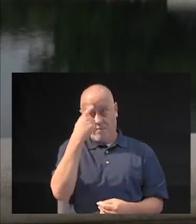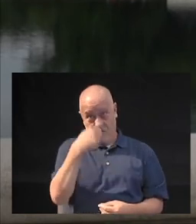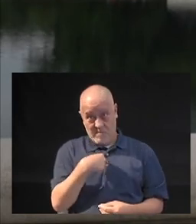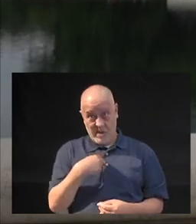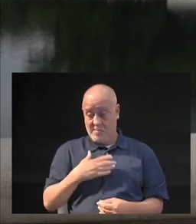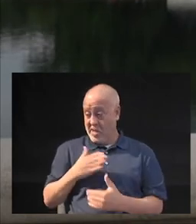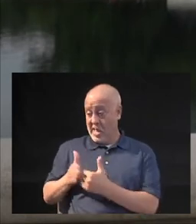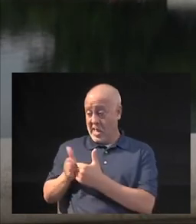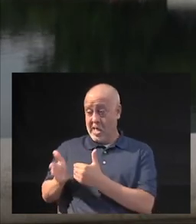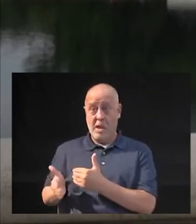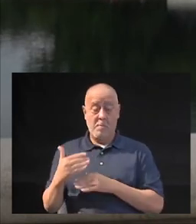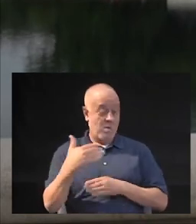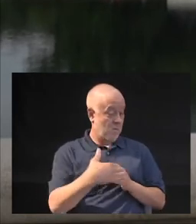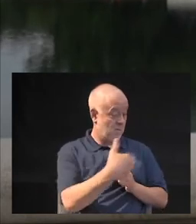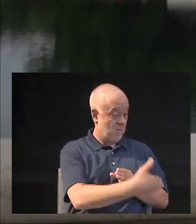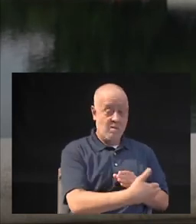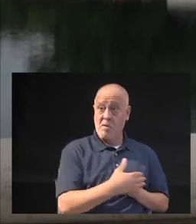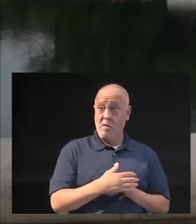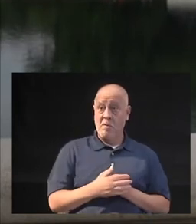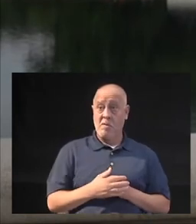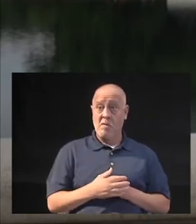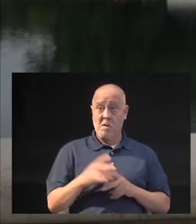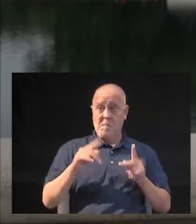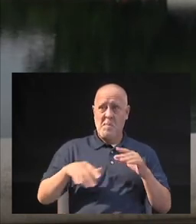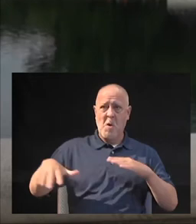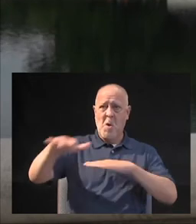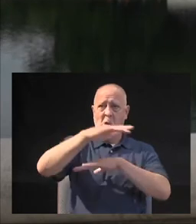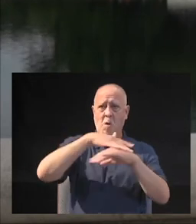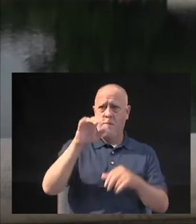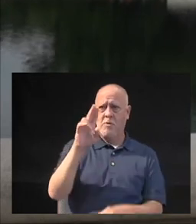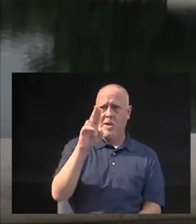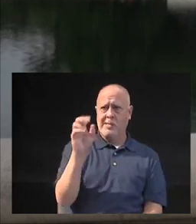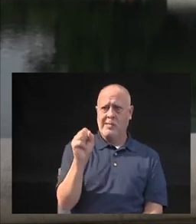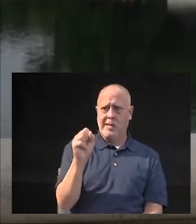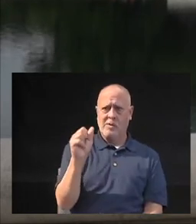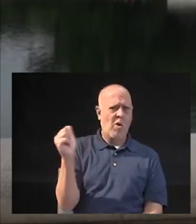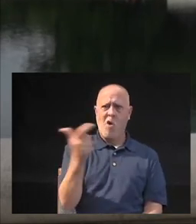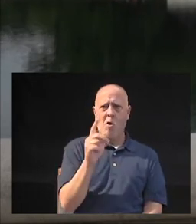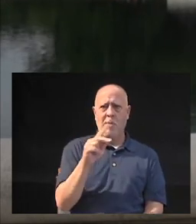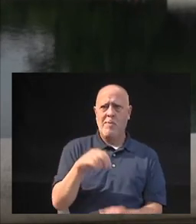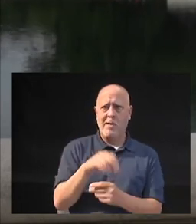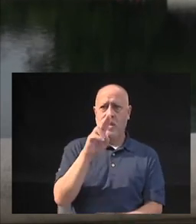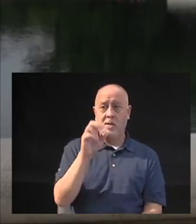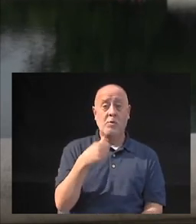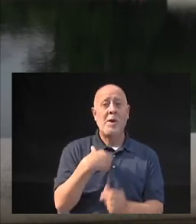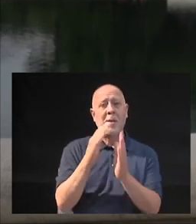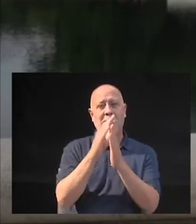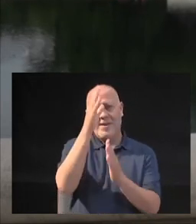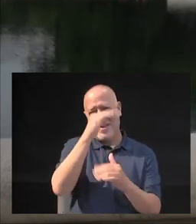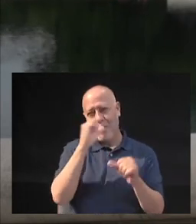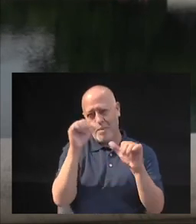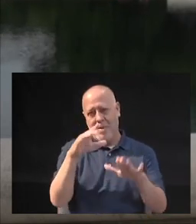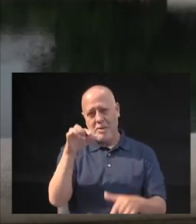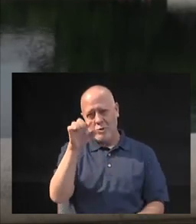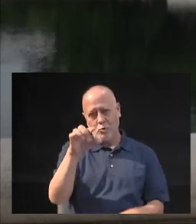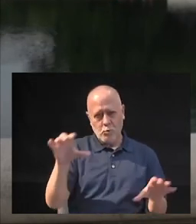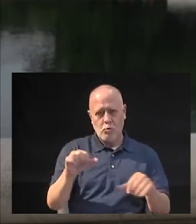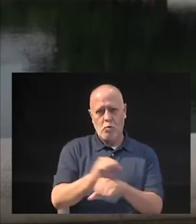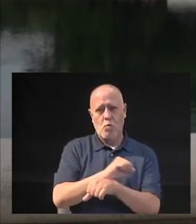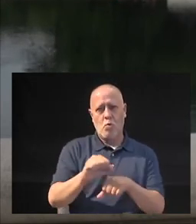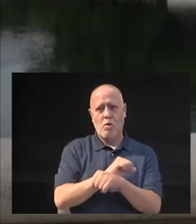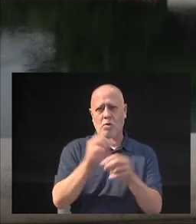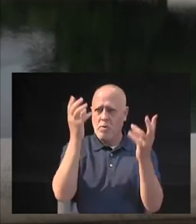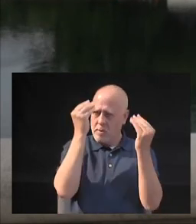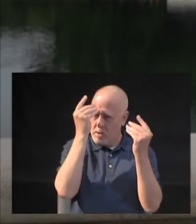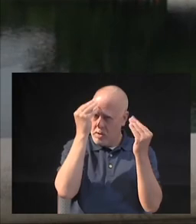for my neighbor. It's for me and citizens all over the United States. And so I pray that God will bless you to do the work, to